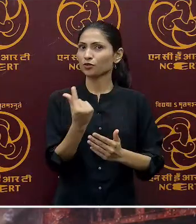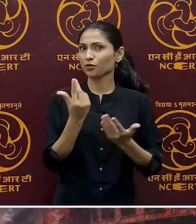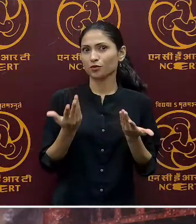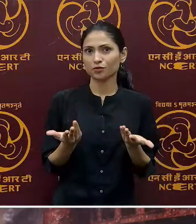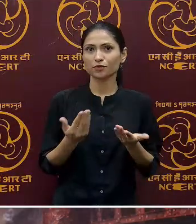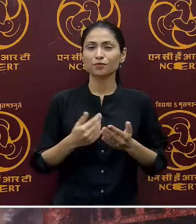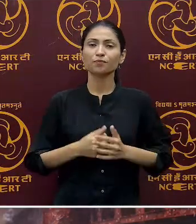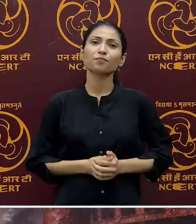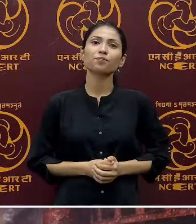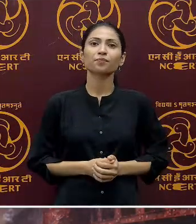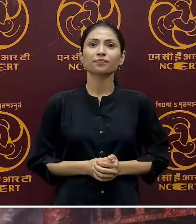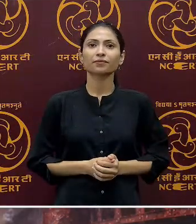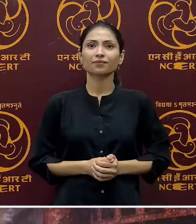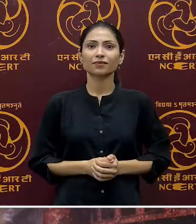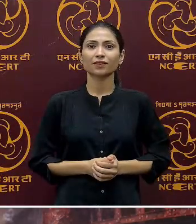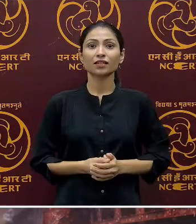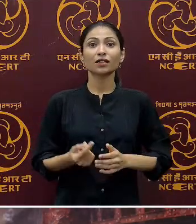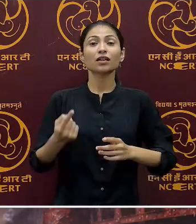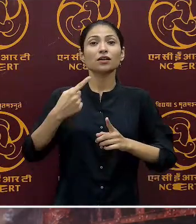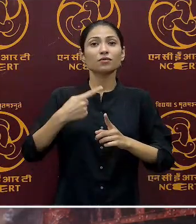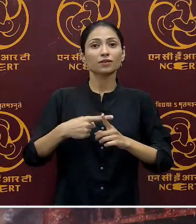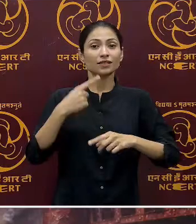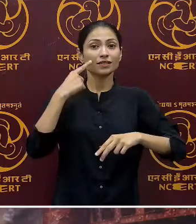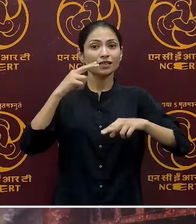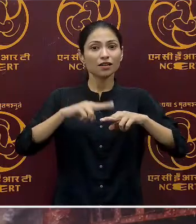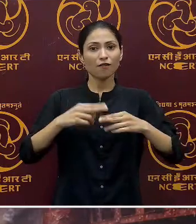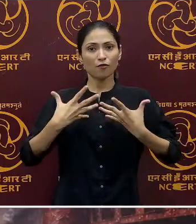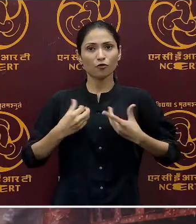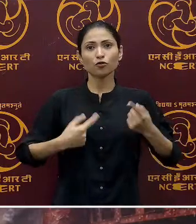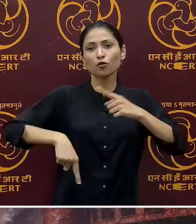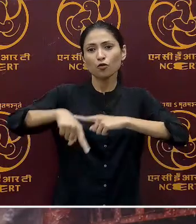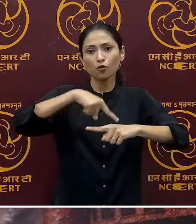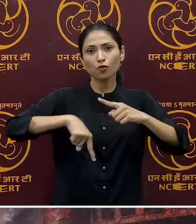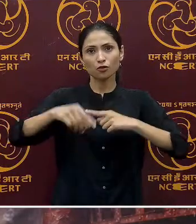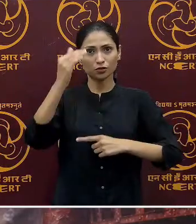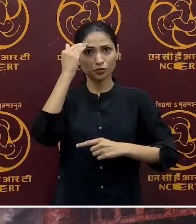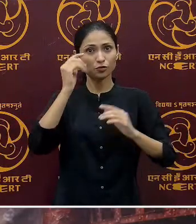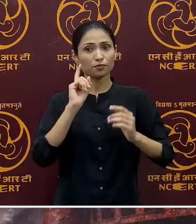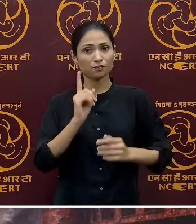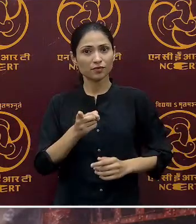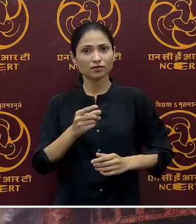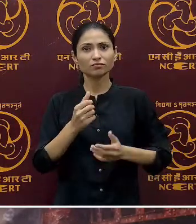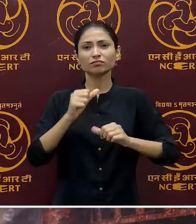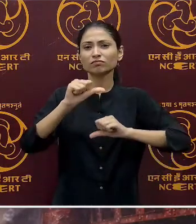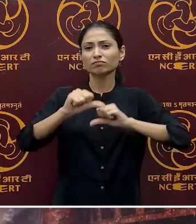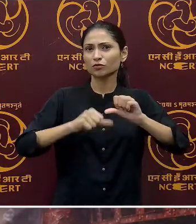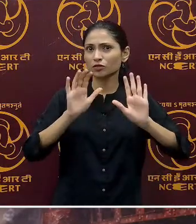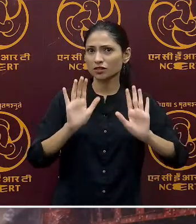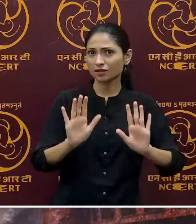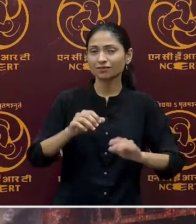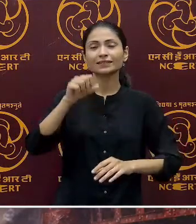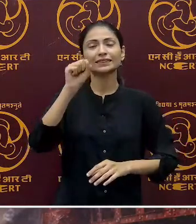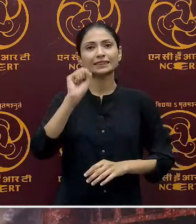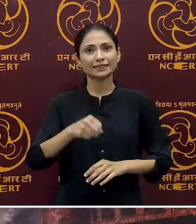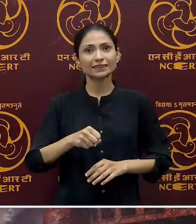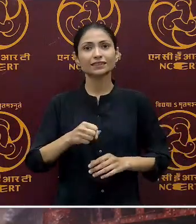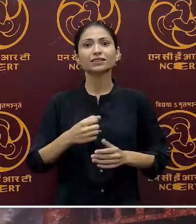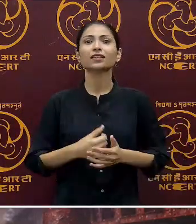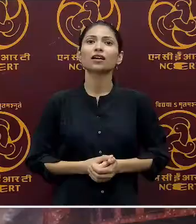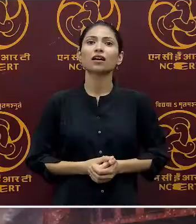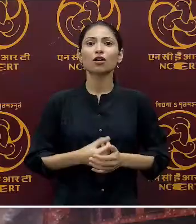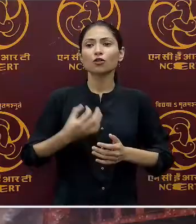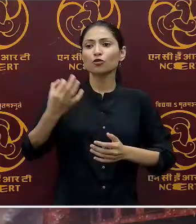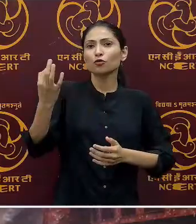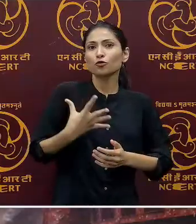want, we want them to know about it, is there any process? Yes, of course. The new textbooks of science